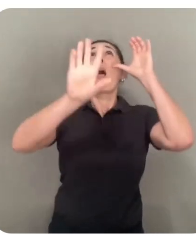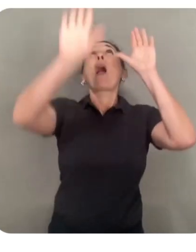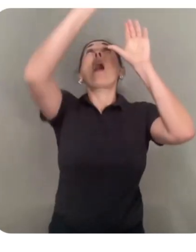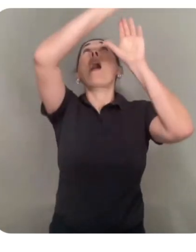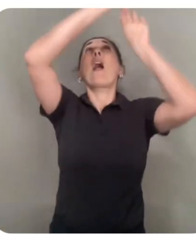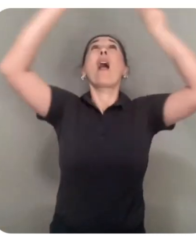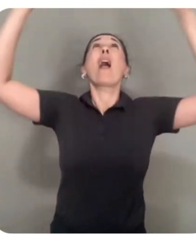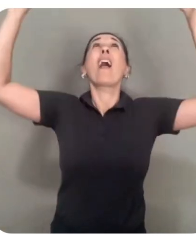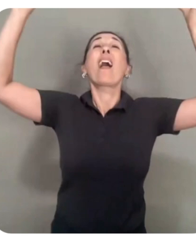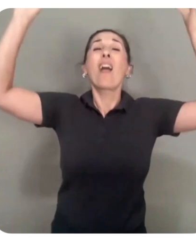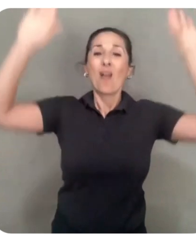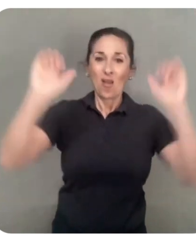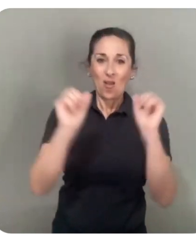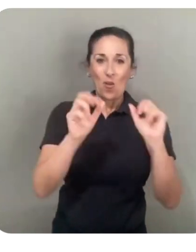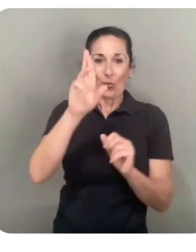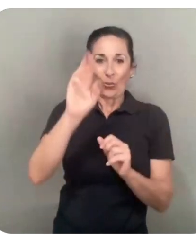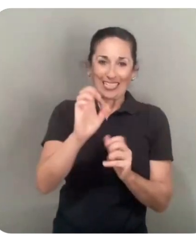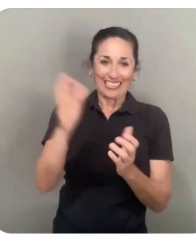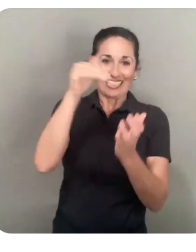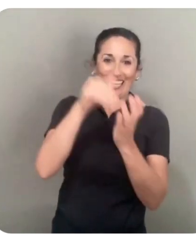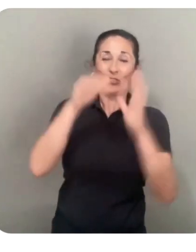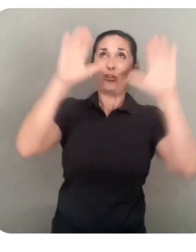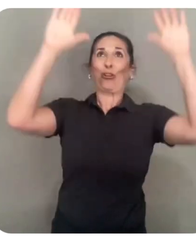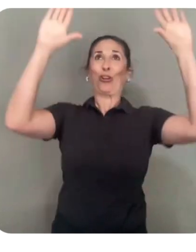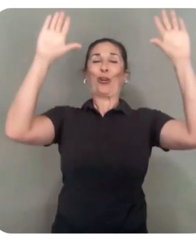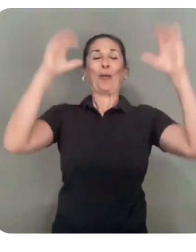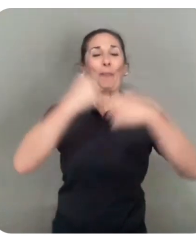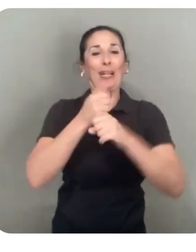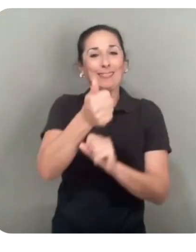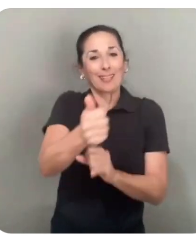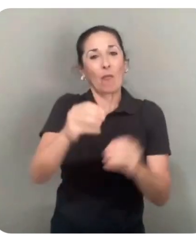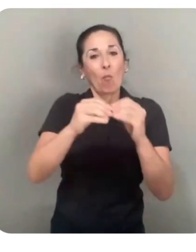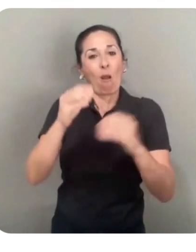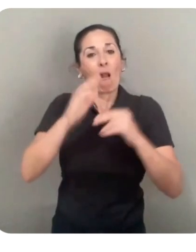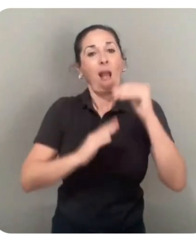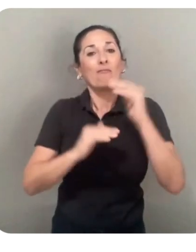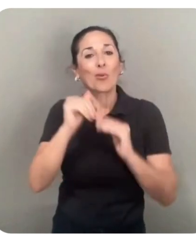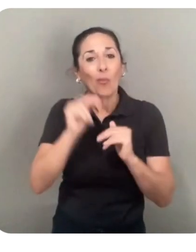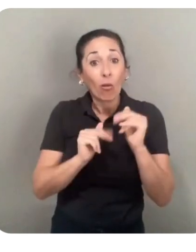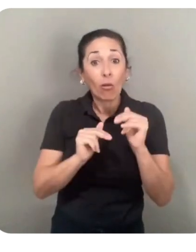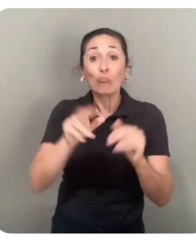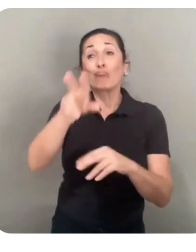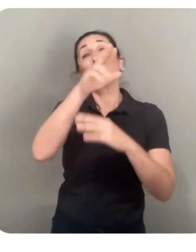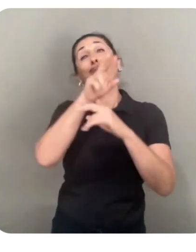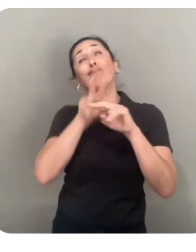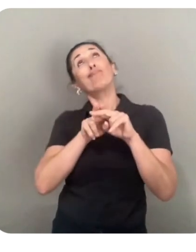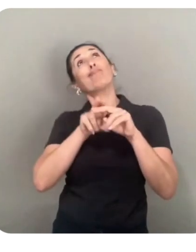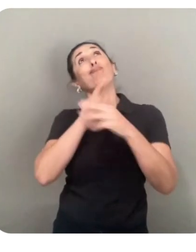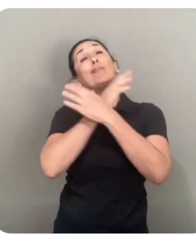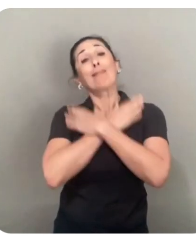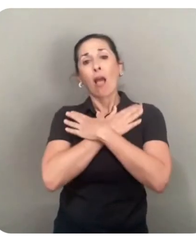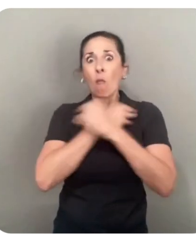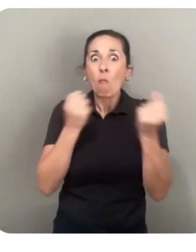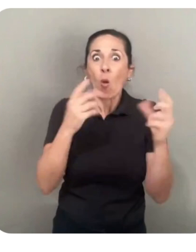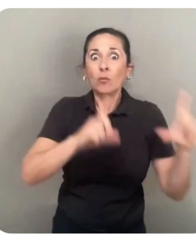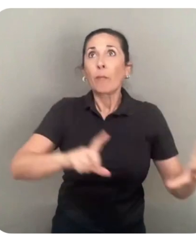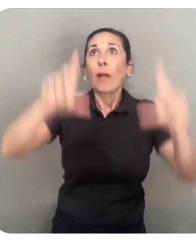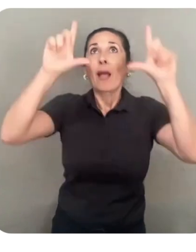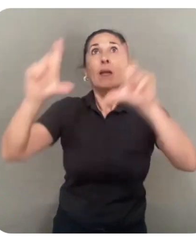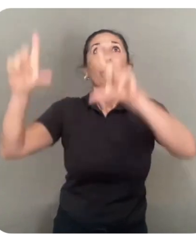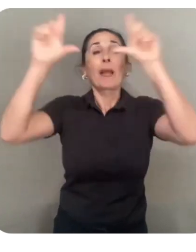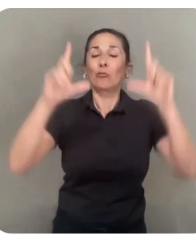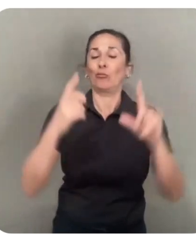with a simple recenter to make yourself more comfortable. While you're relaxing, multiple panels can be useful